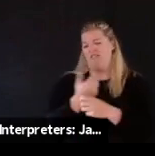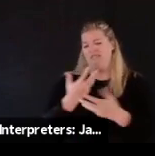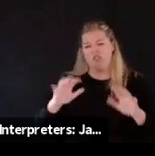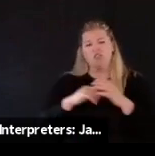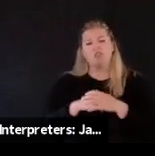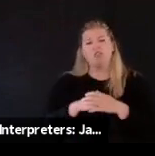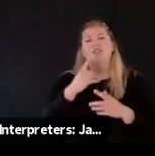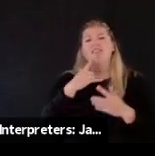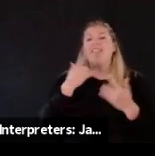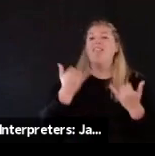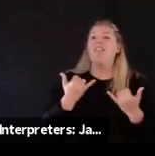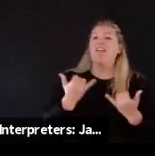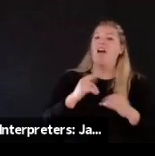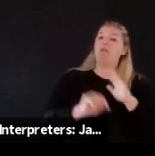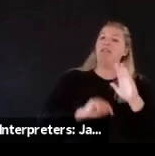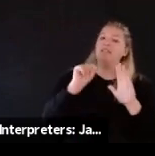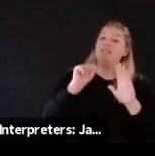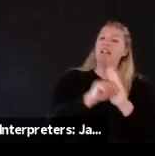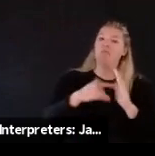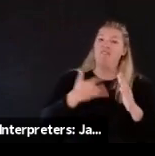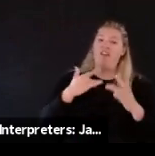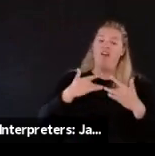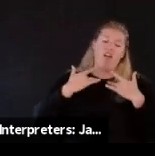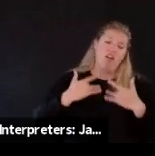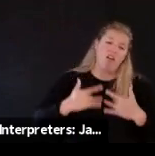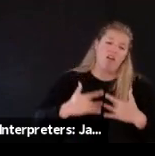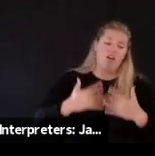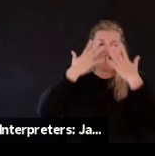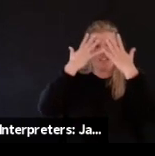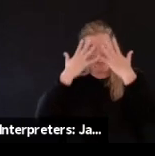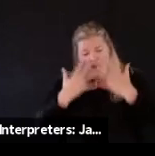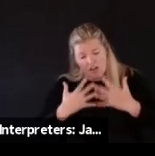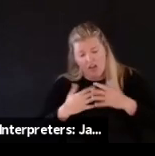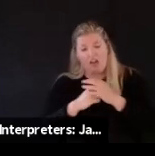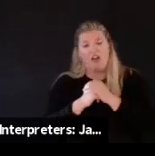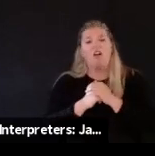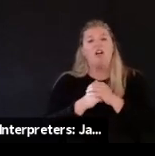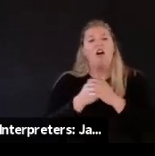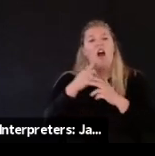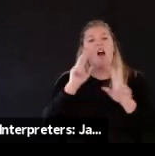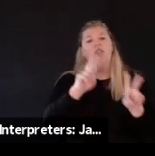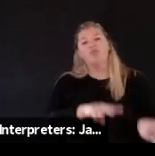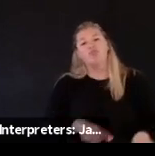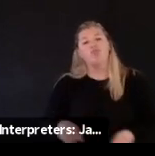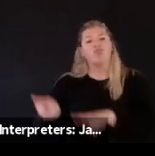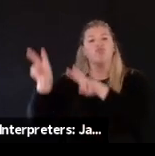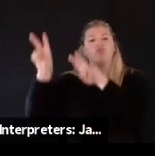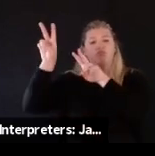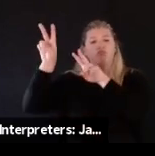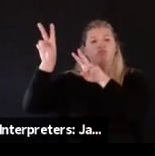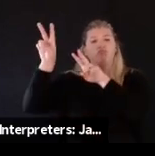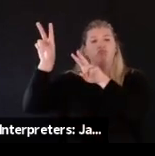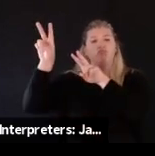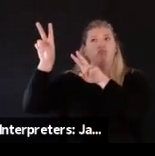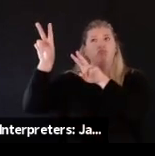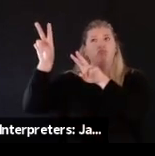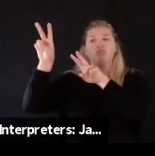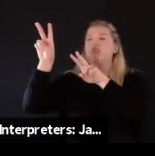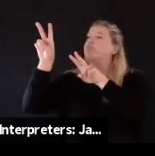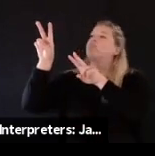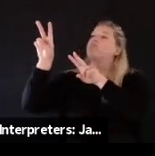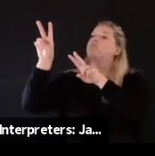of great despair, look to the one and cash